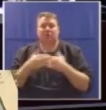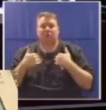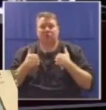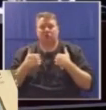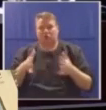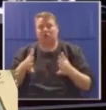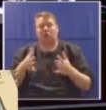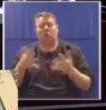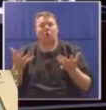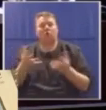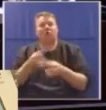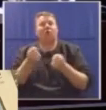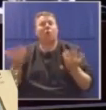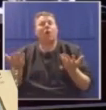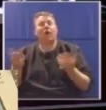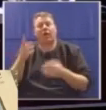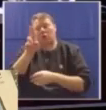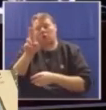United Nations,